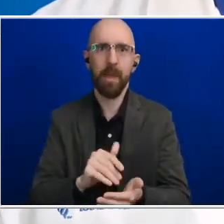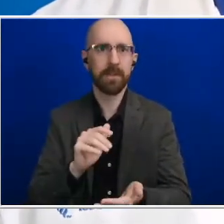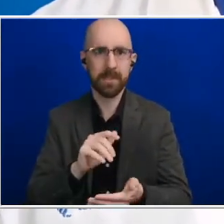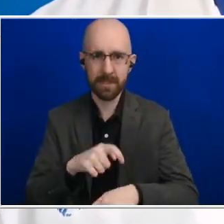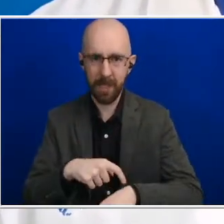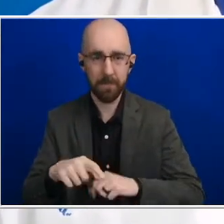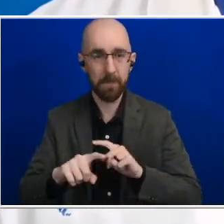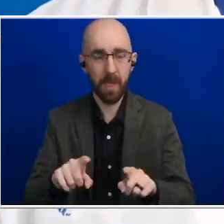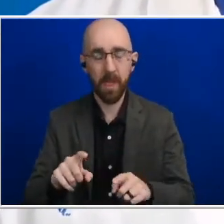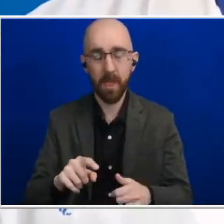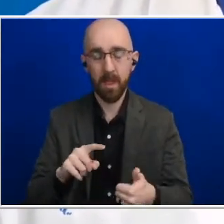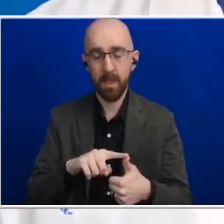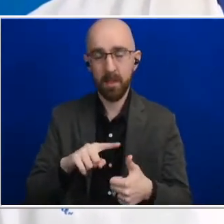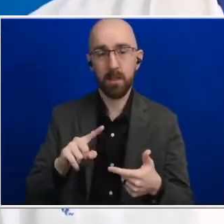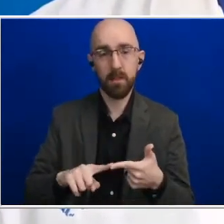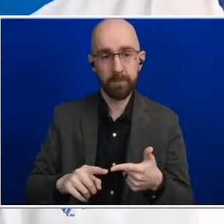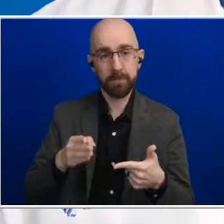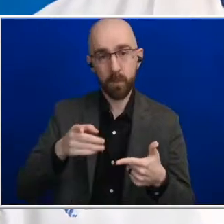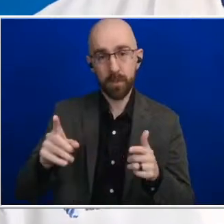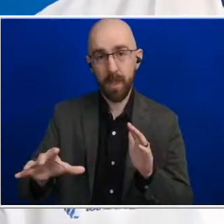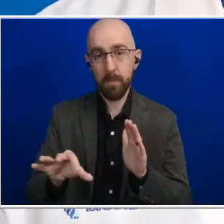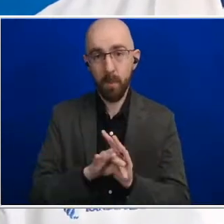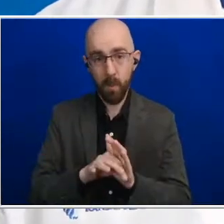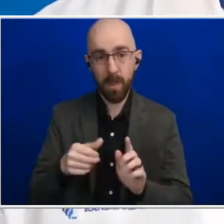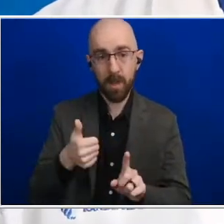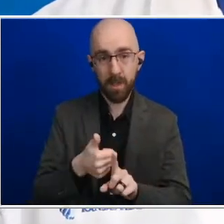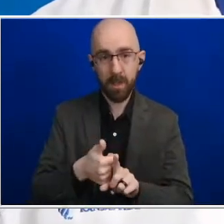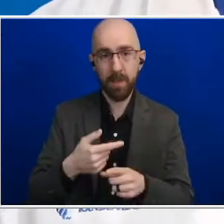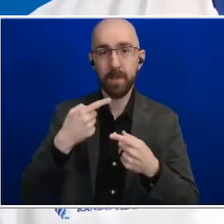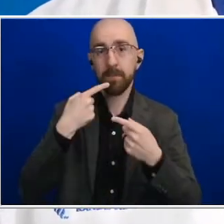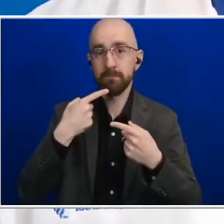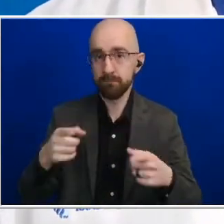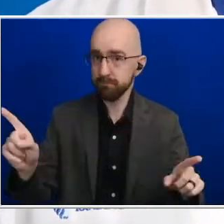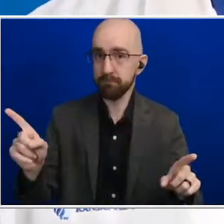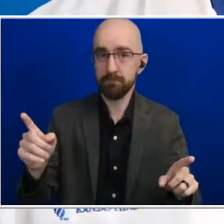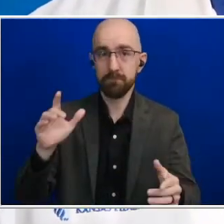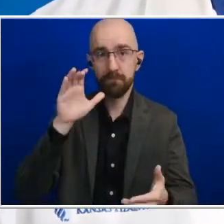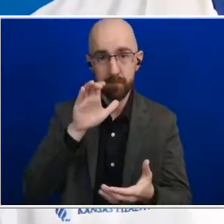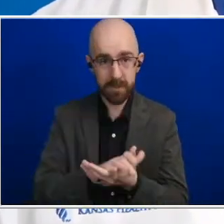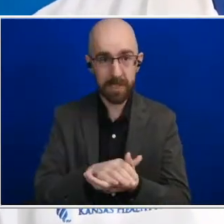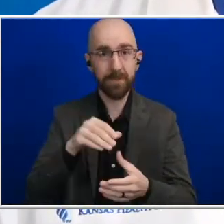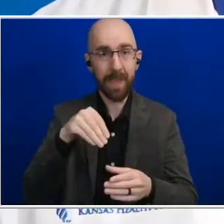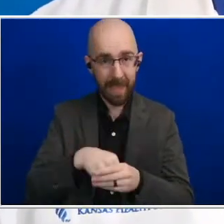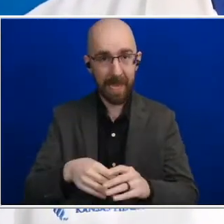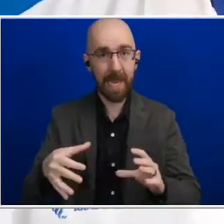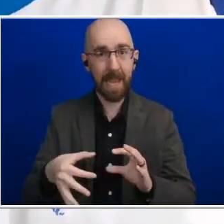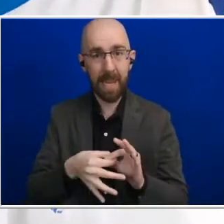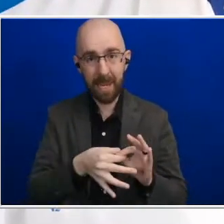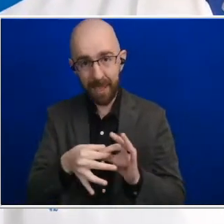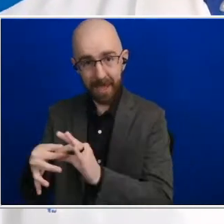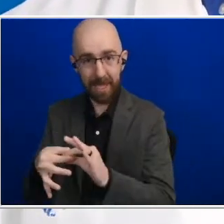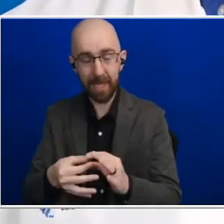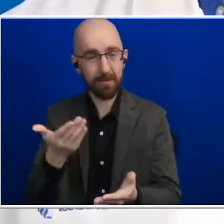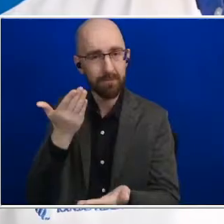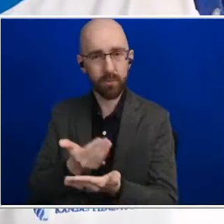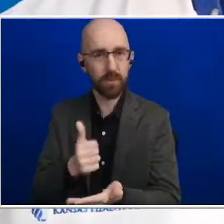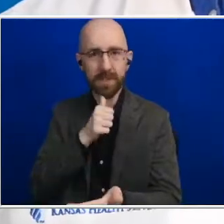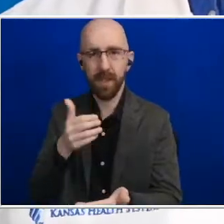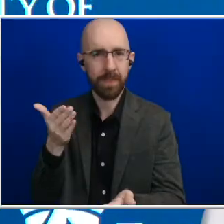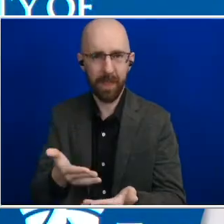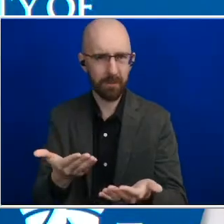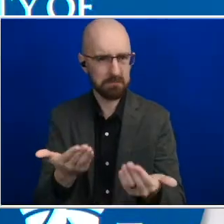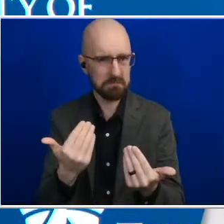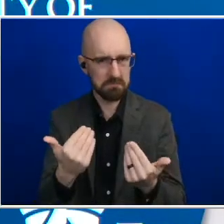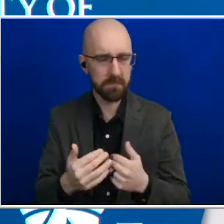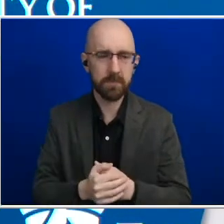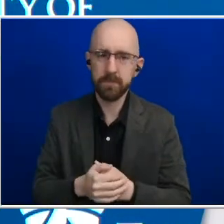they're going to appoint to head it is a known believer in a link that's been proven not to exist. Talk to us. Yeah, again, a